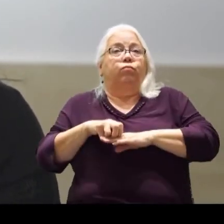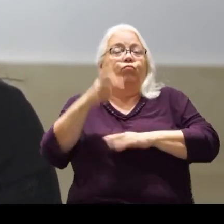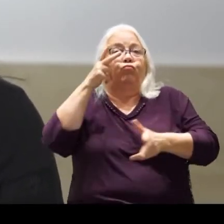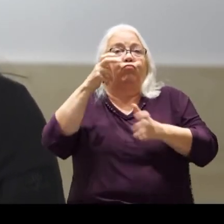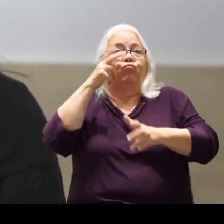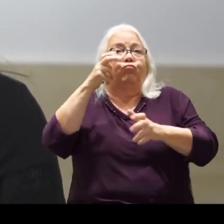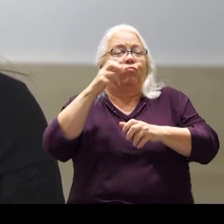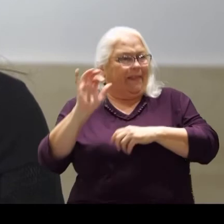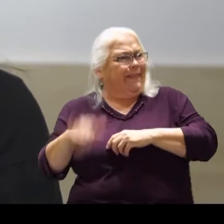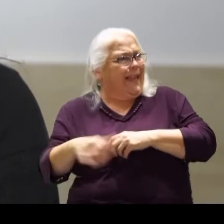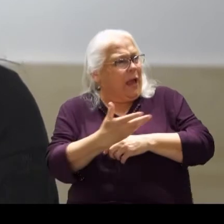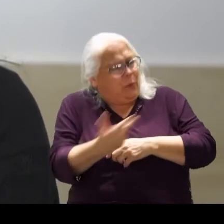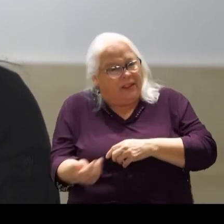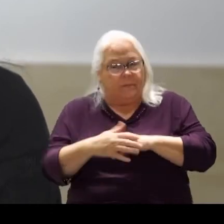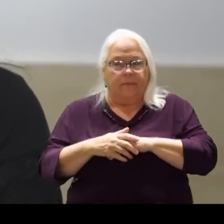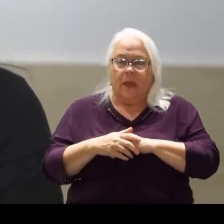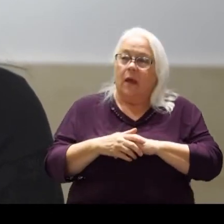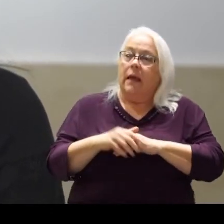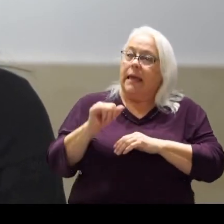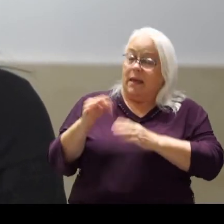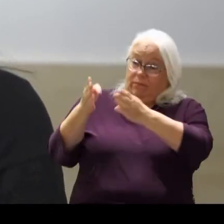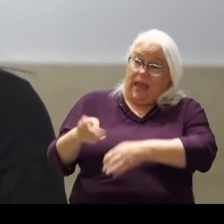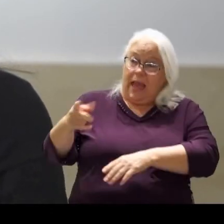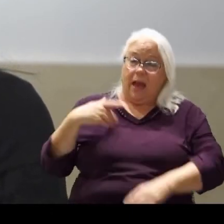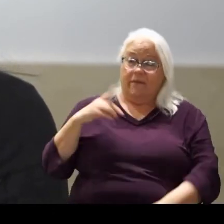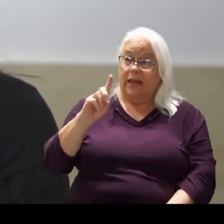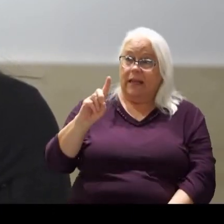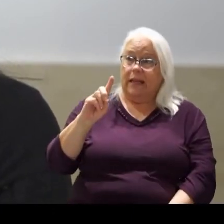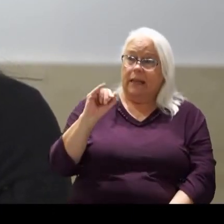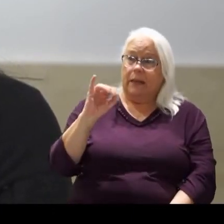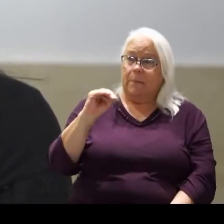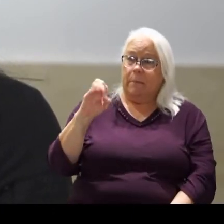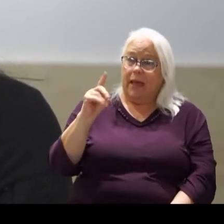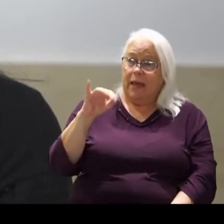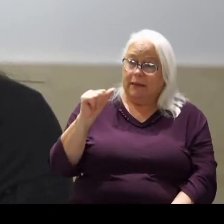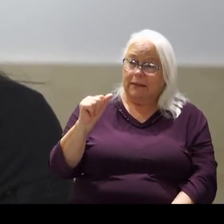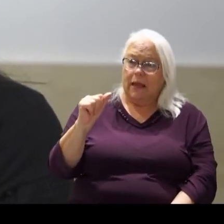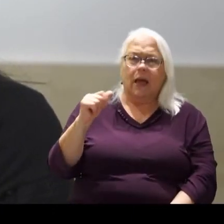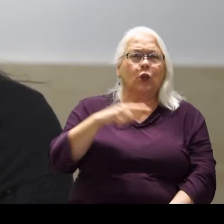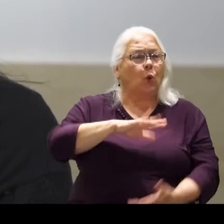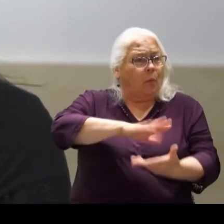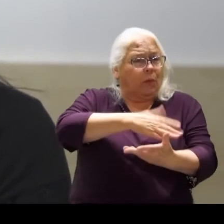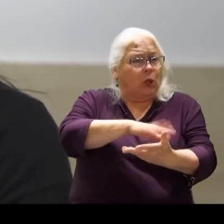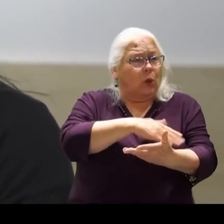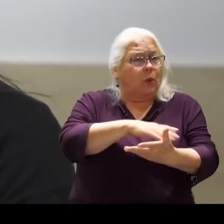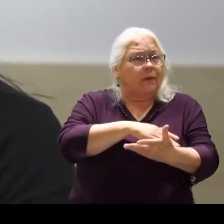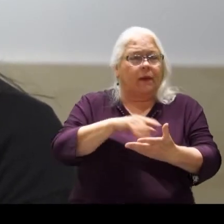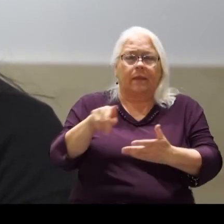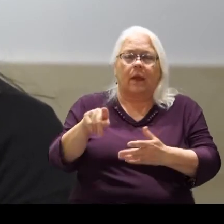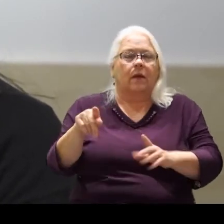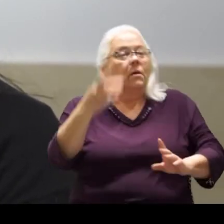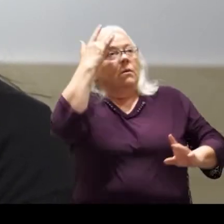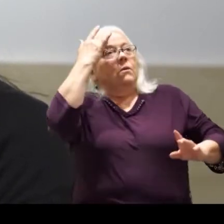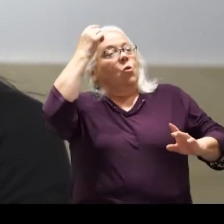listener. With individuals living with dementia, sometimes playing a beautiful piece of music that reminds them of something